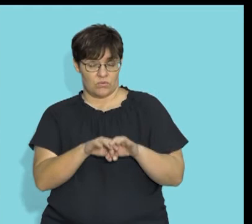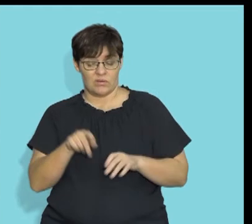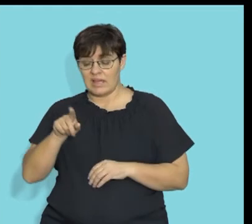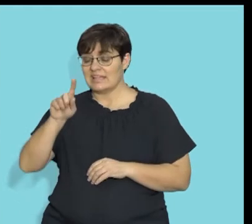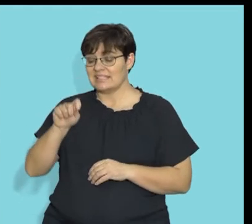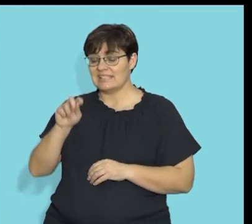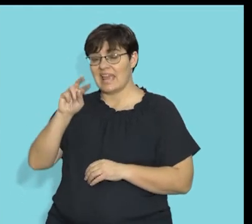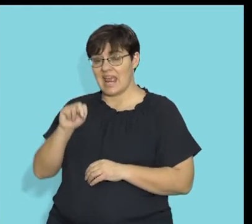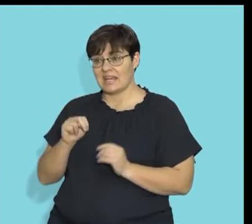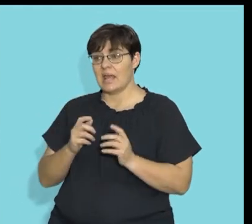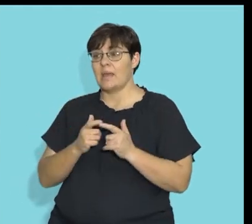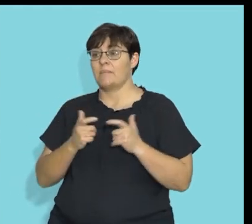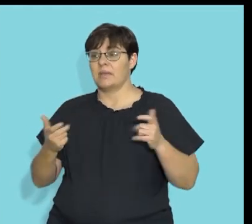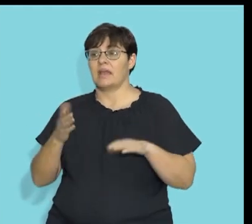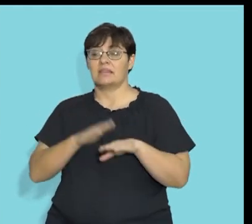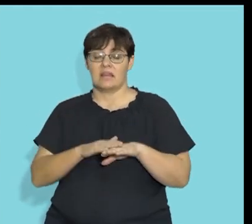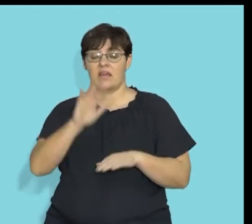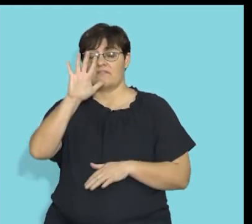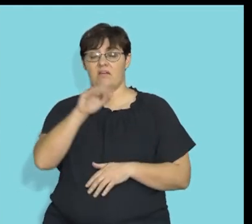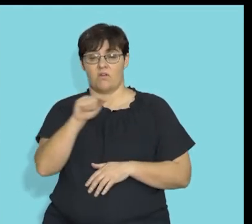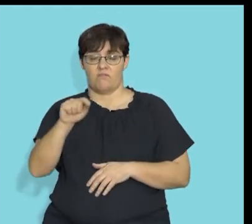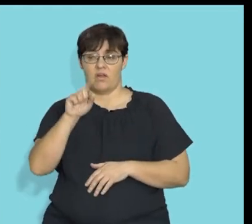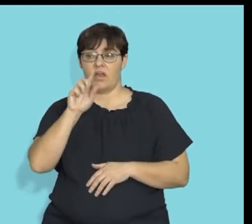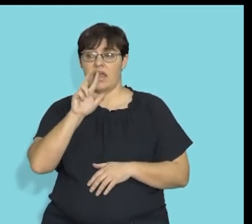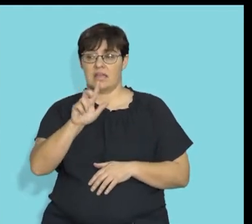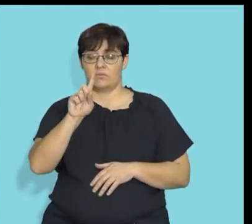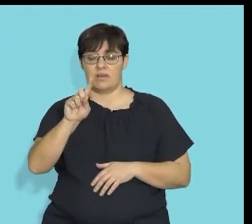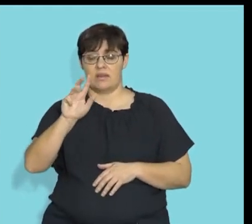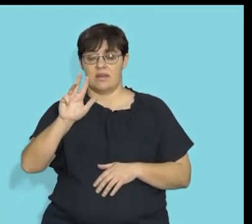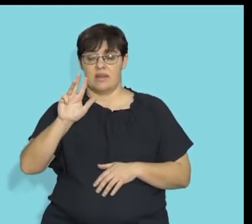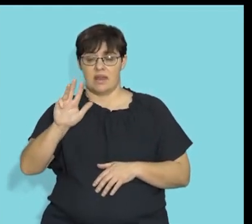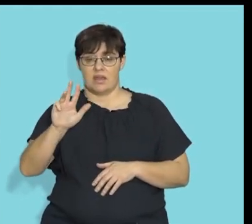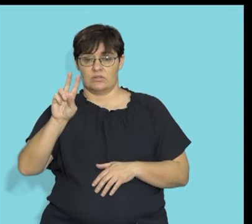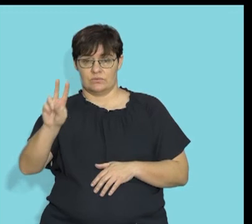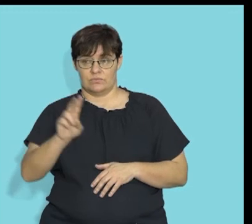which Tn is greater than 5 over